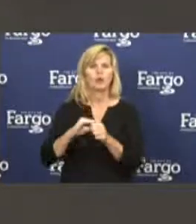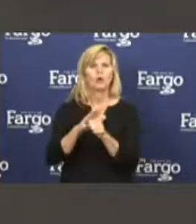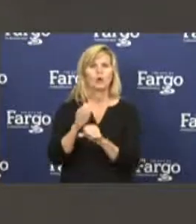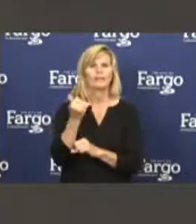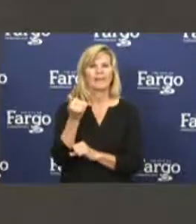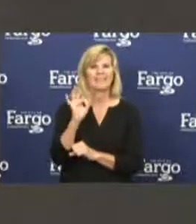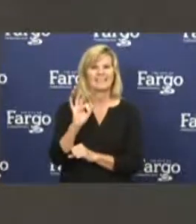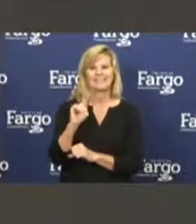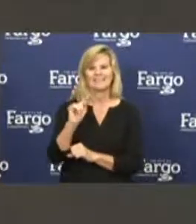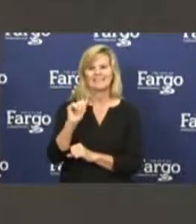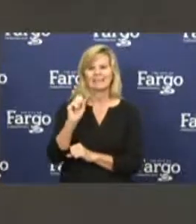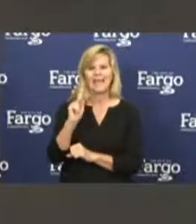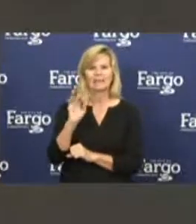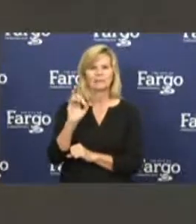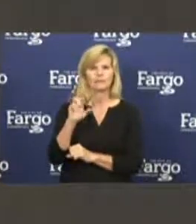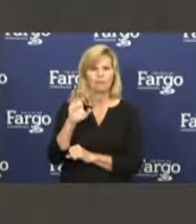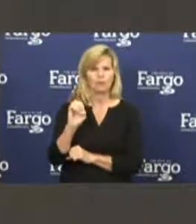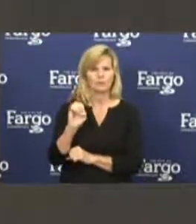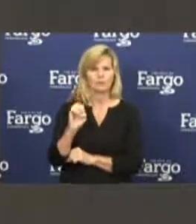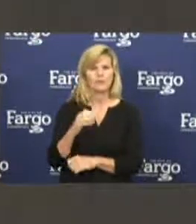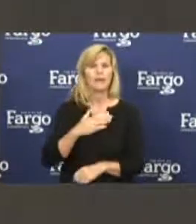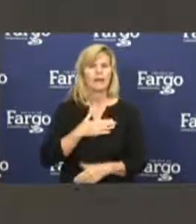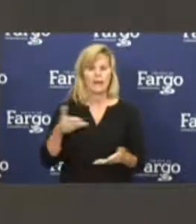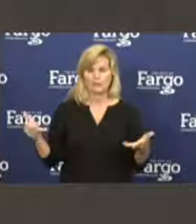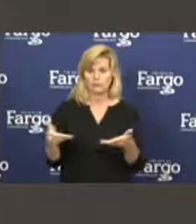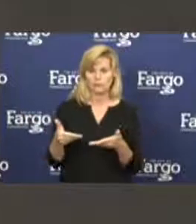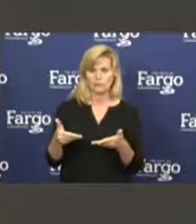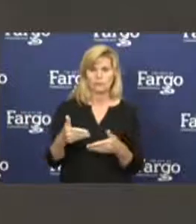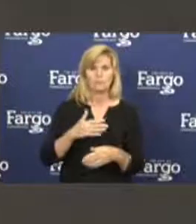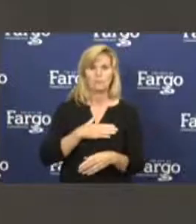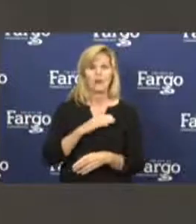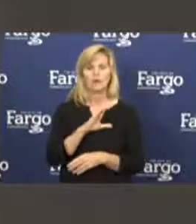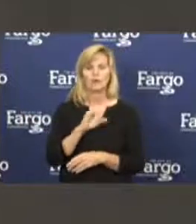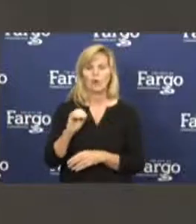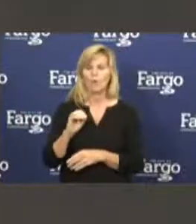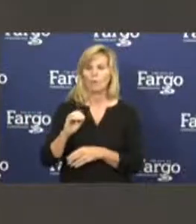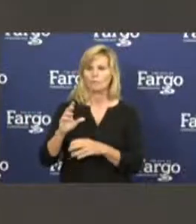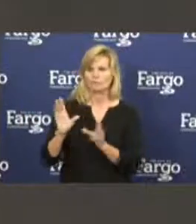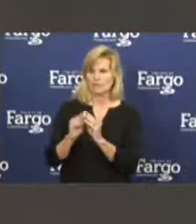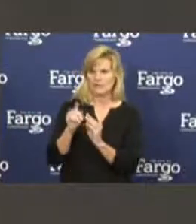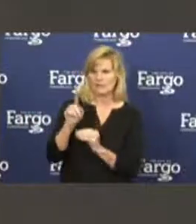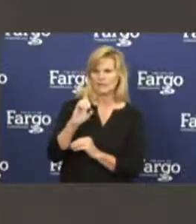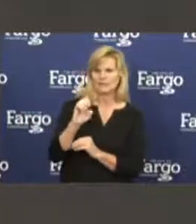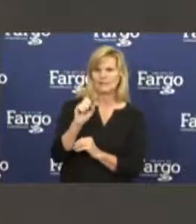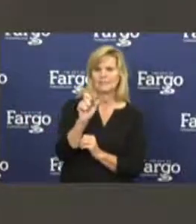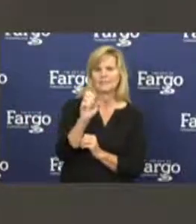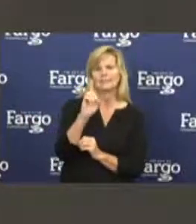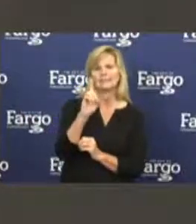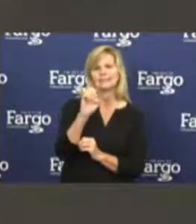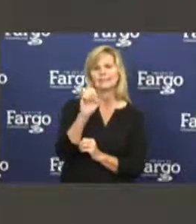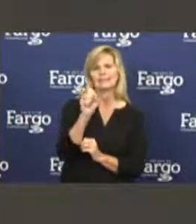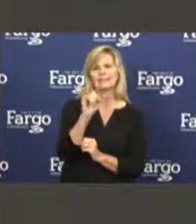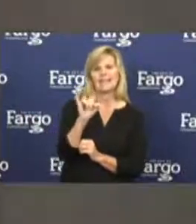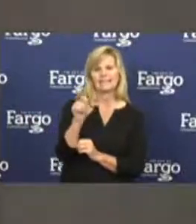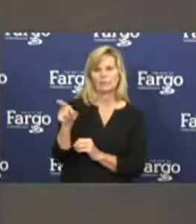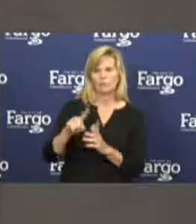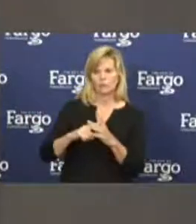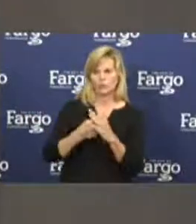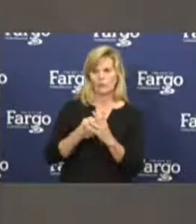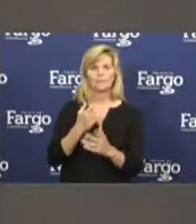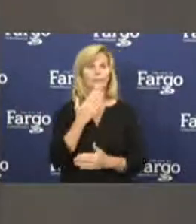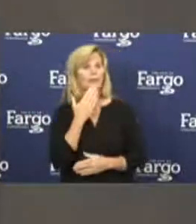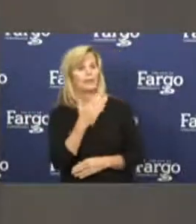Task Force. I would like to introduce my co-chair, DESI FLEMING, to start us off. DESI? Thank you,